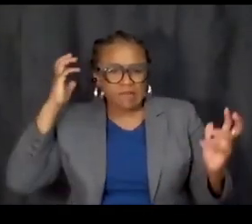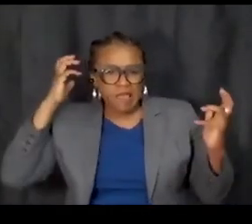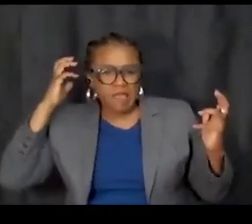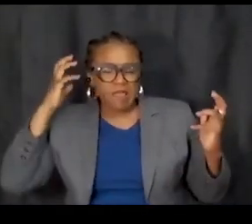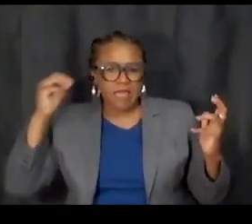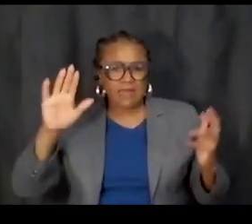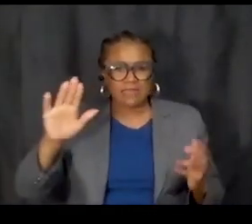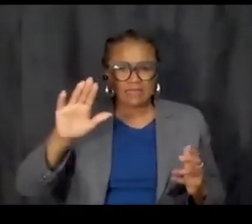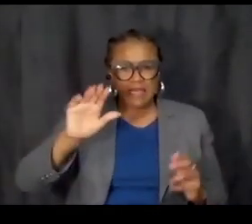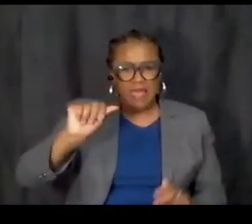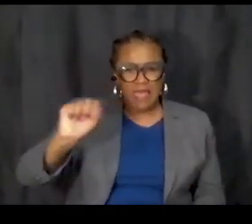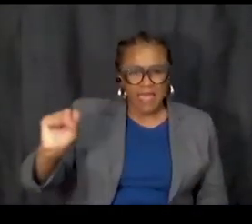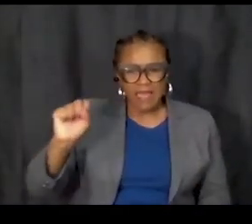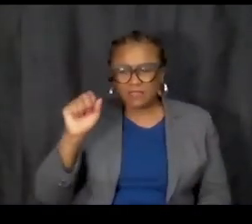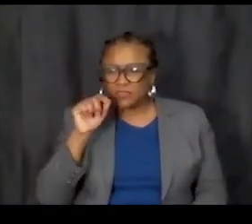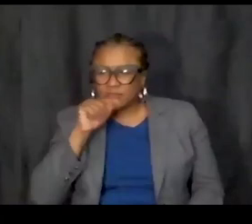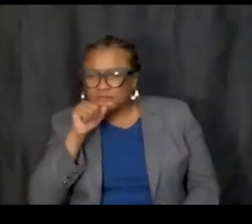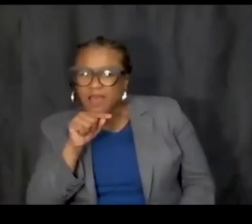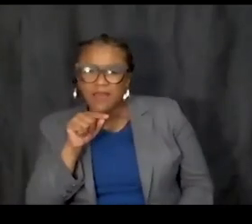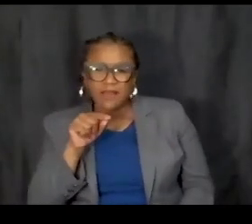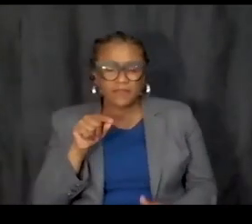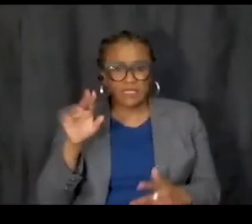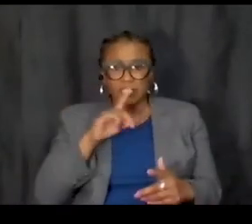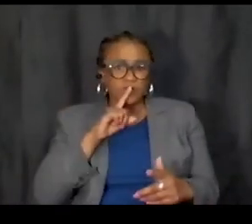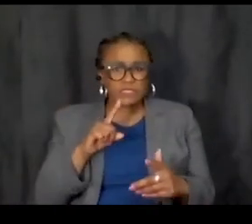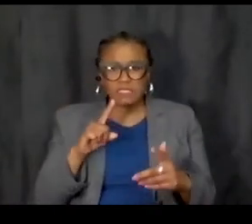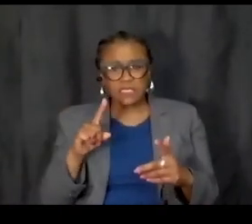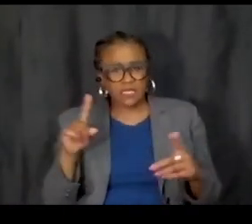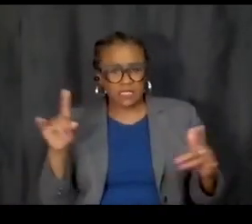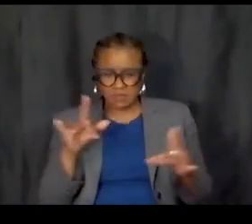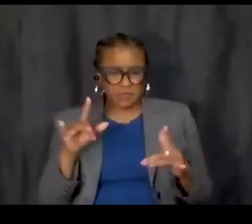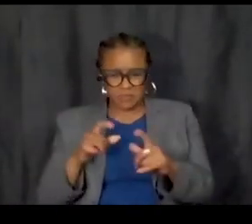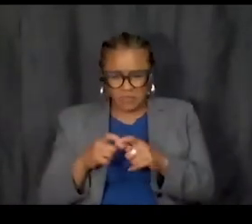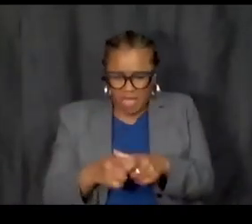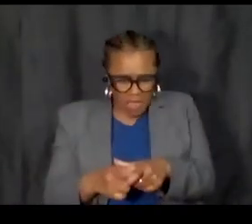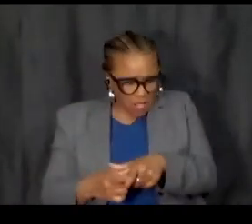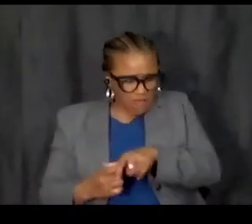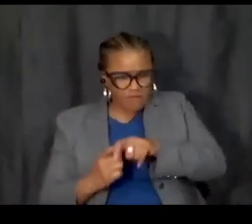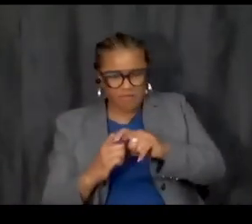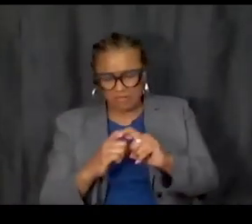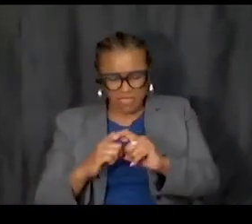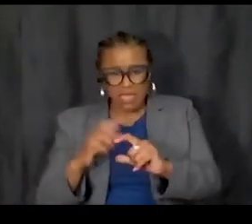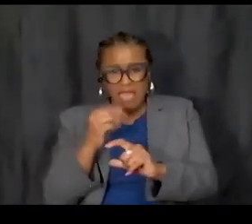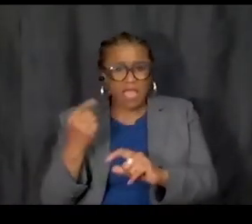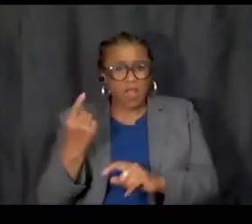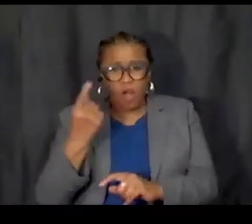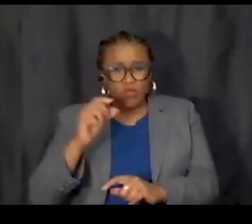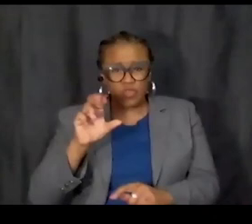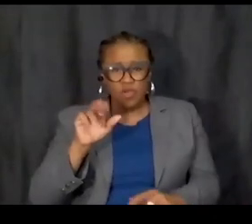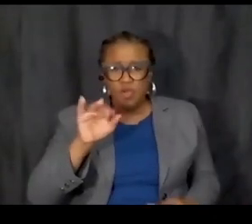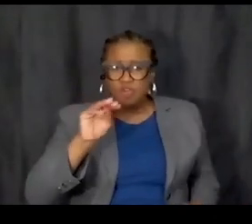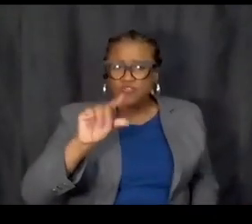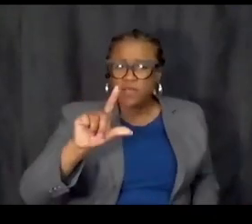my ischioanal fossae, also criminally glory unbound. Where